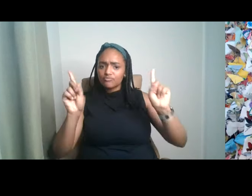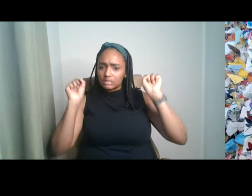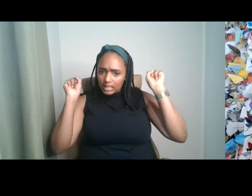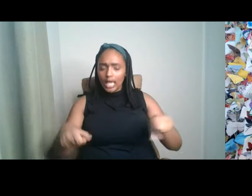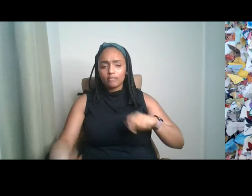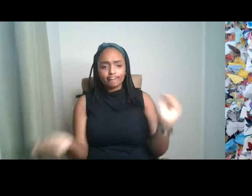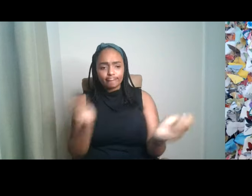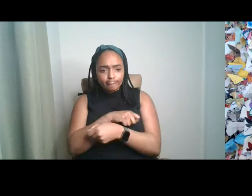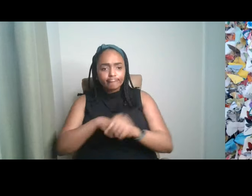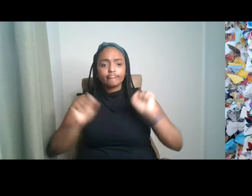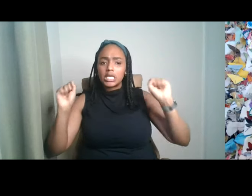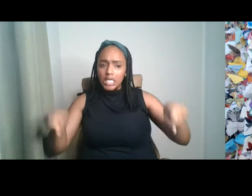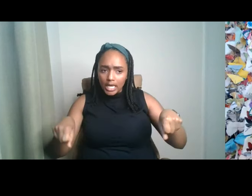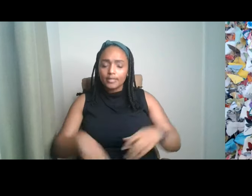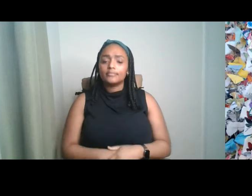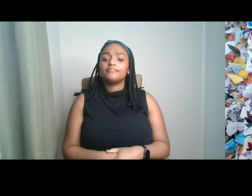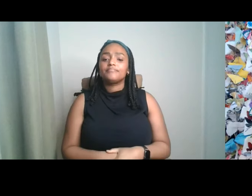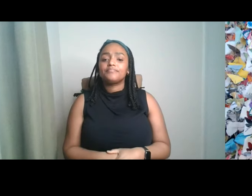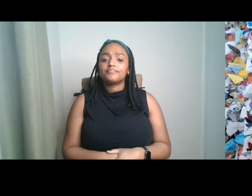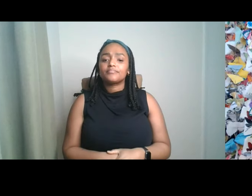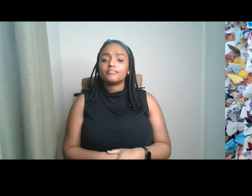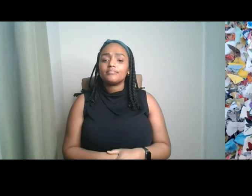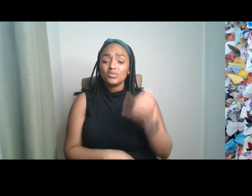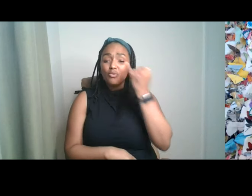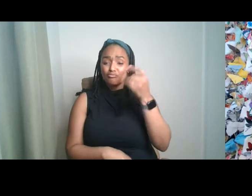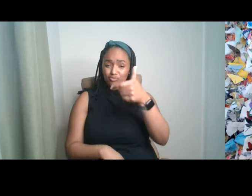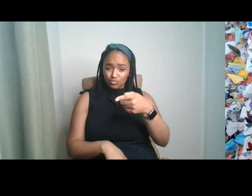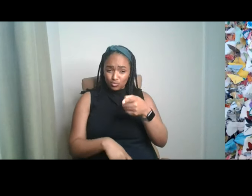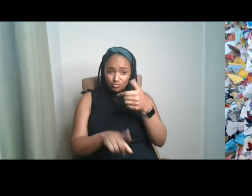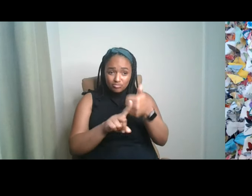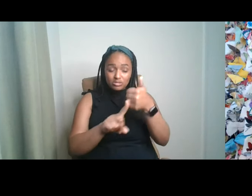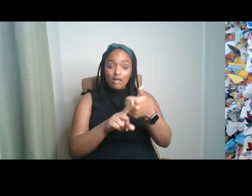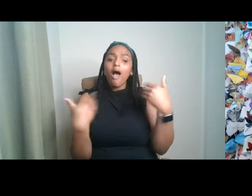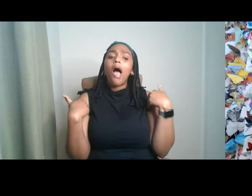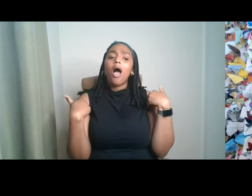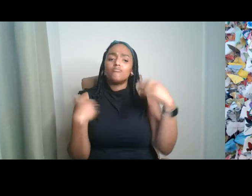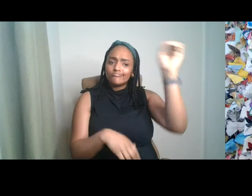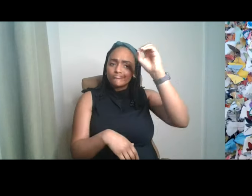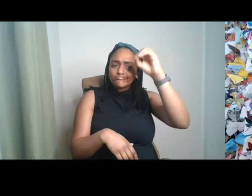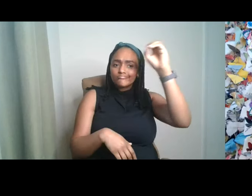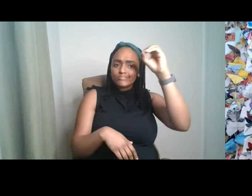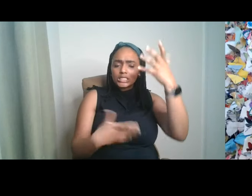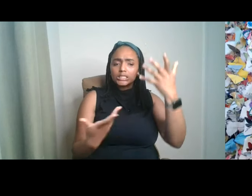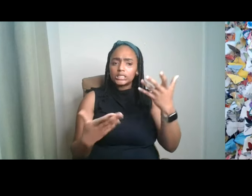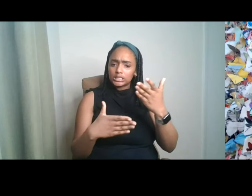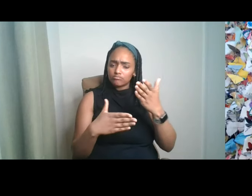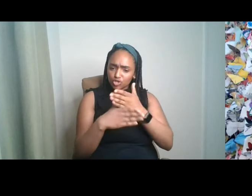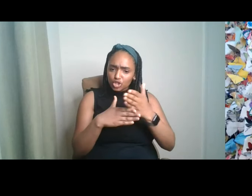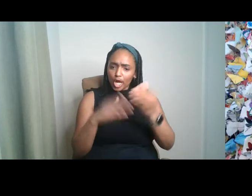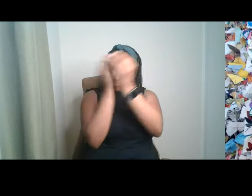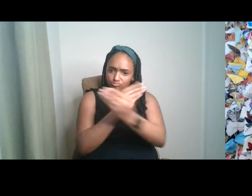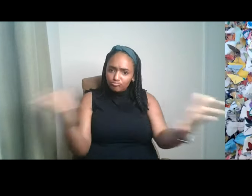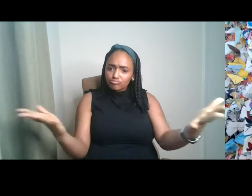dream, think the unthought, say what you want to say. And people don't expect a kid to stand up for something that they believe